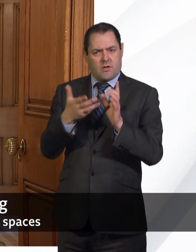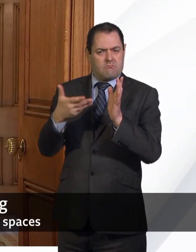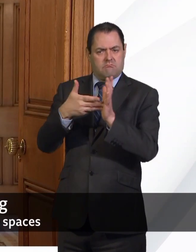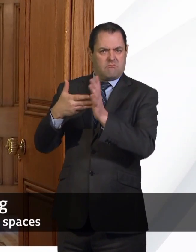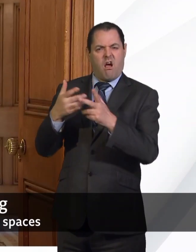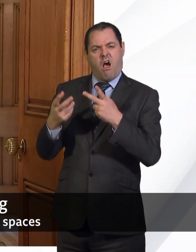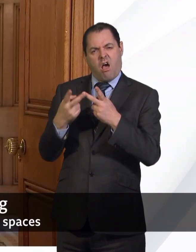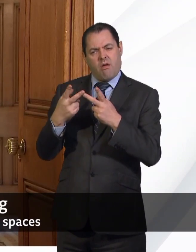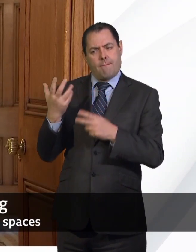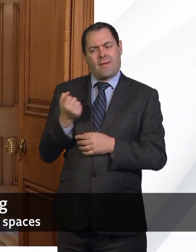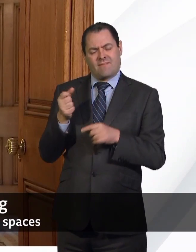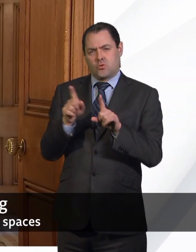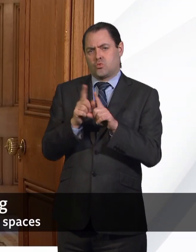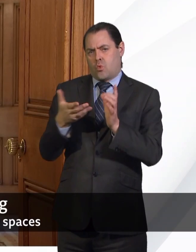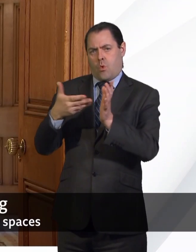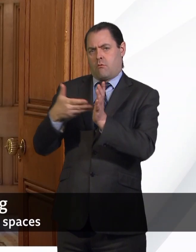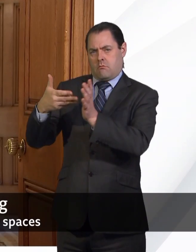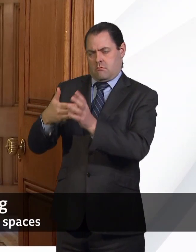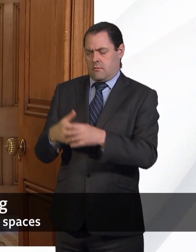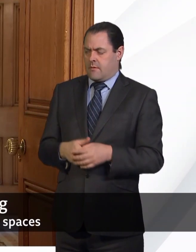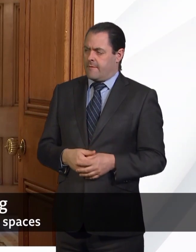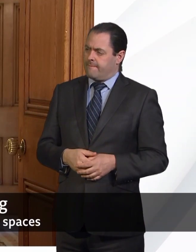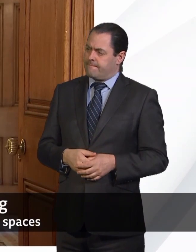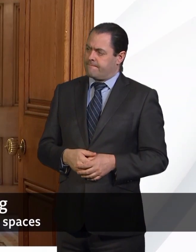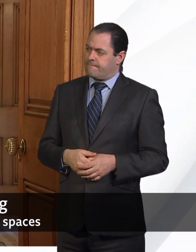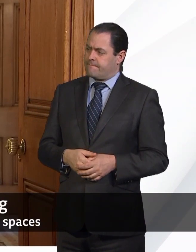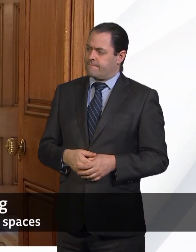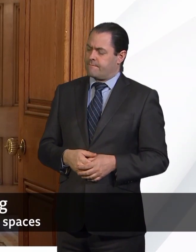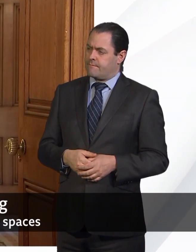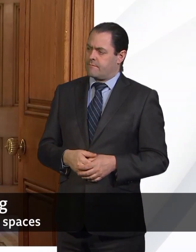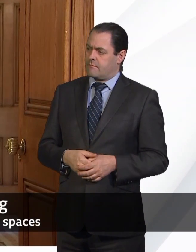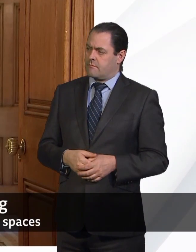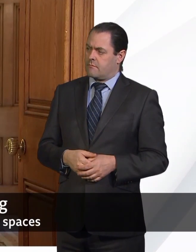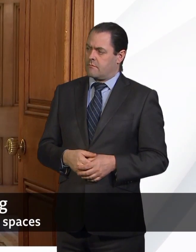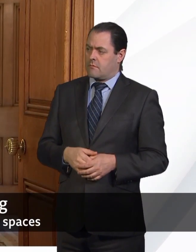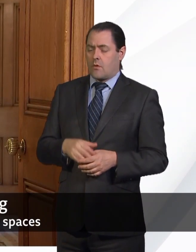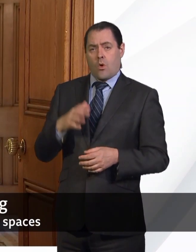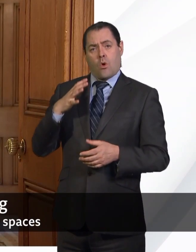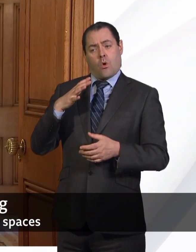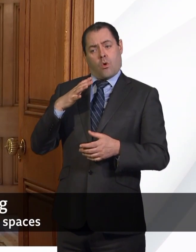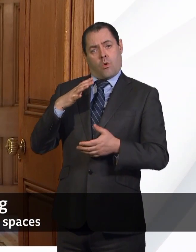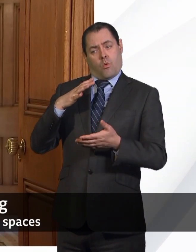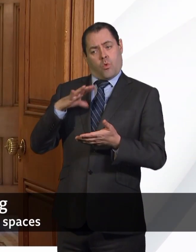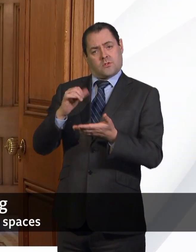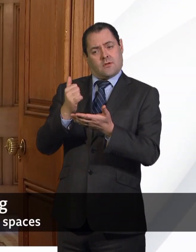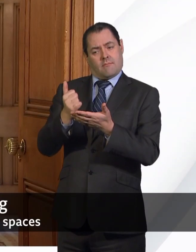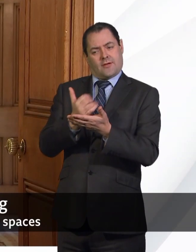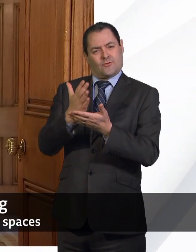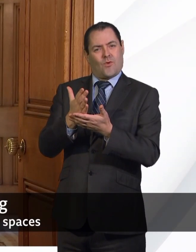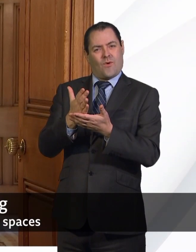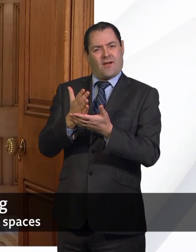benefits. But clearly, what we want to avoid is too